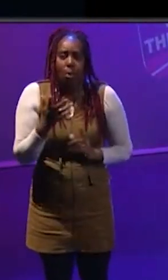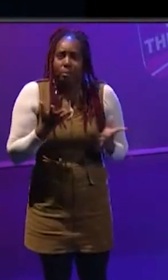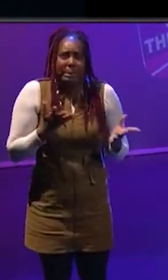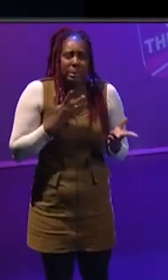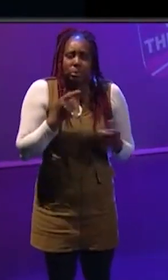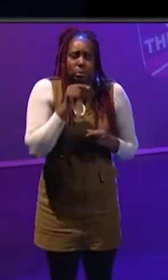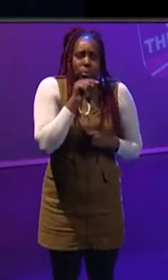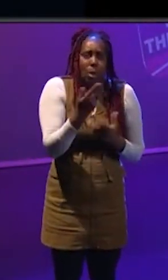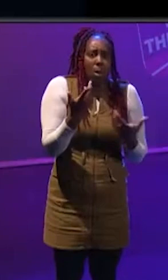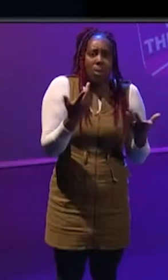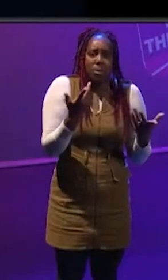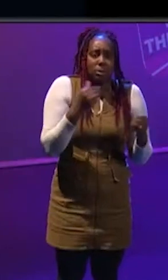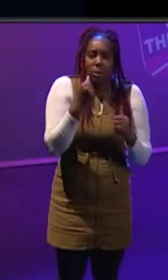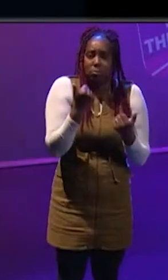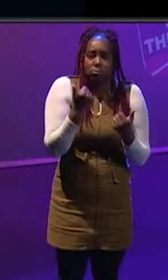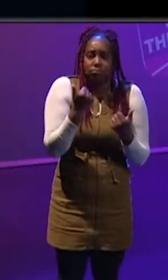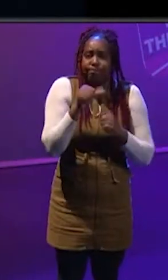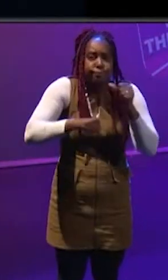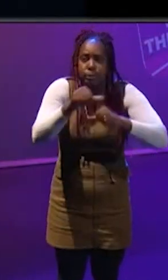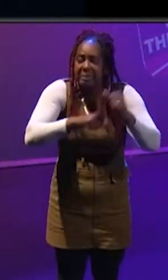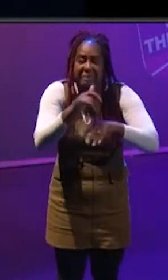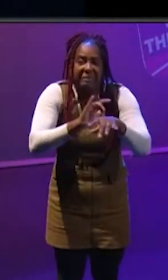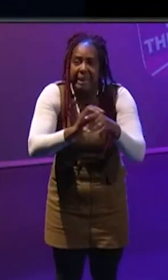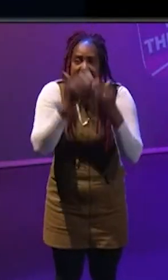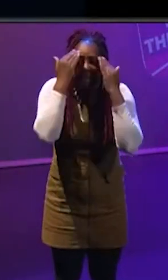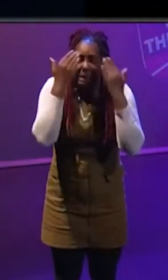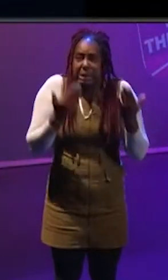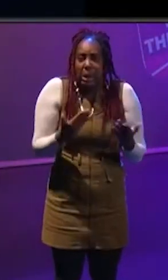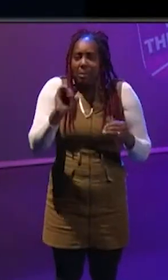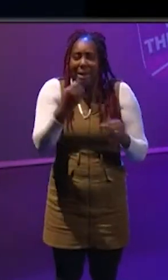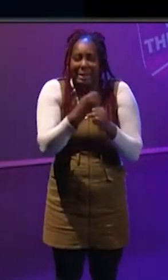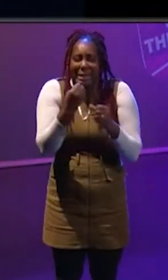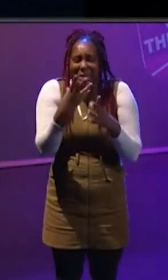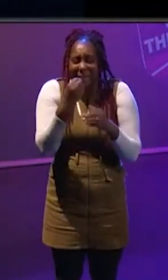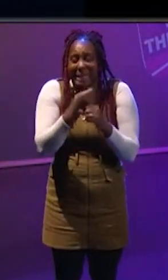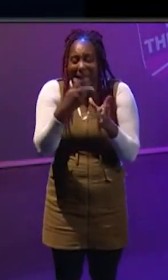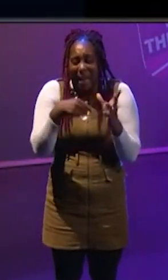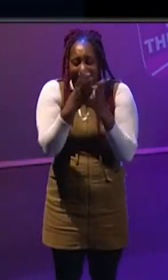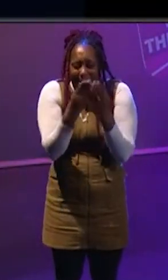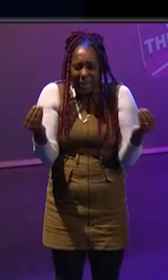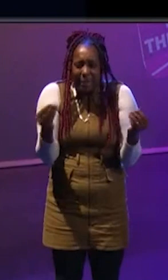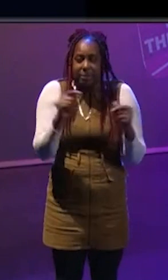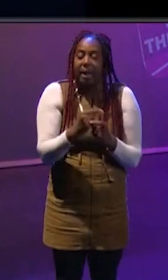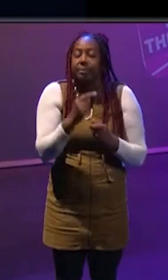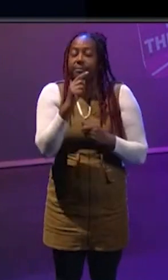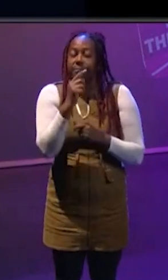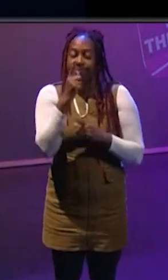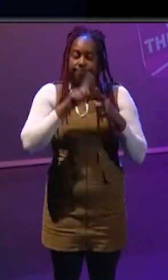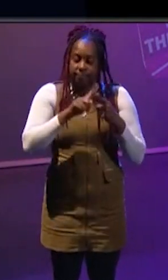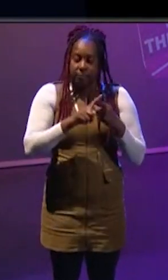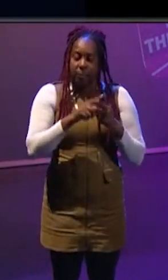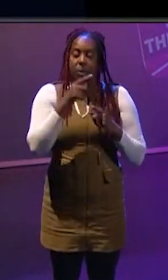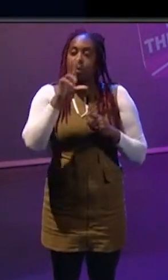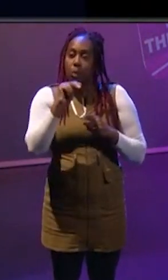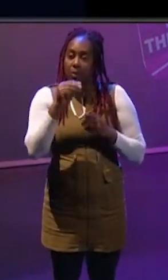the industry was or the process of making theatre. And I identified that gap. And so the first thing I did was I spent 12 months as a stage